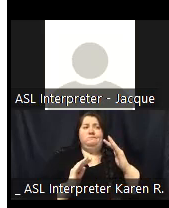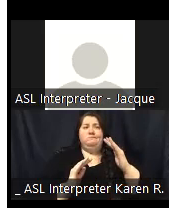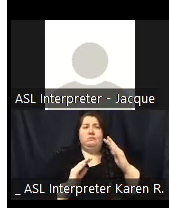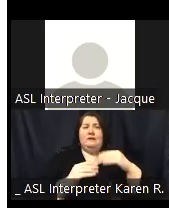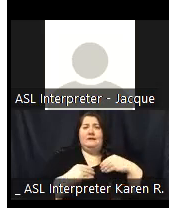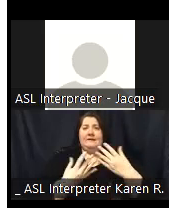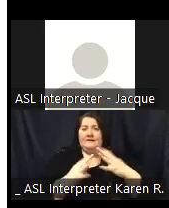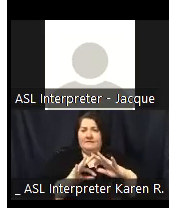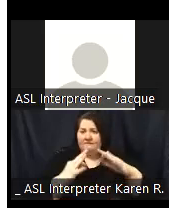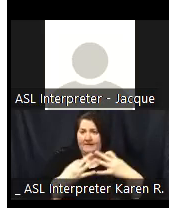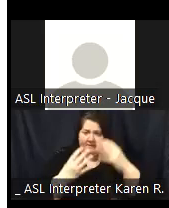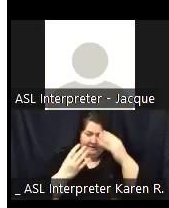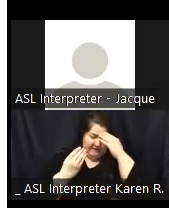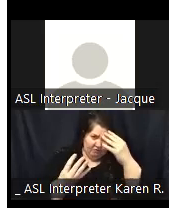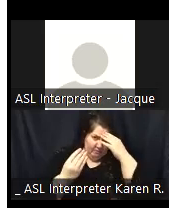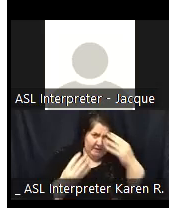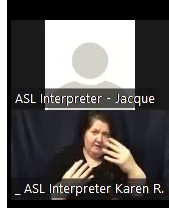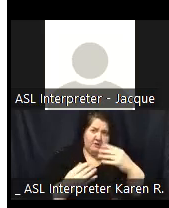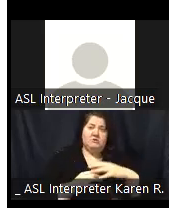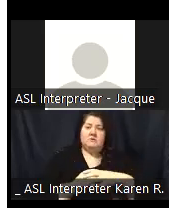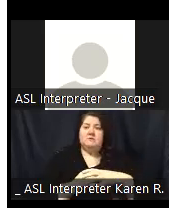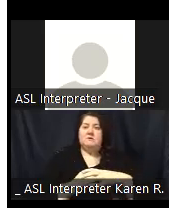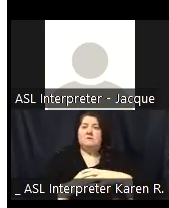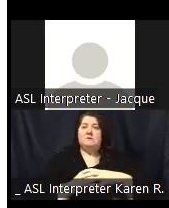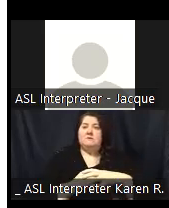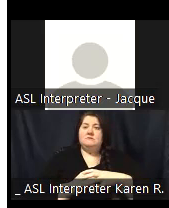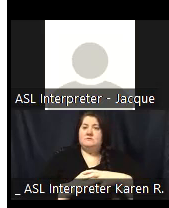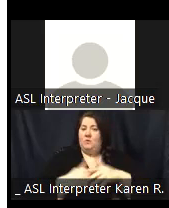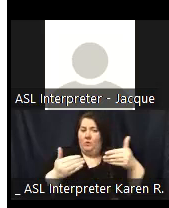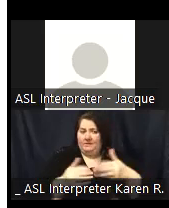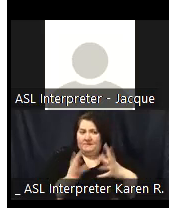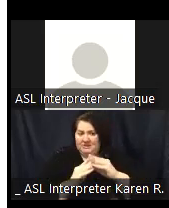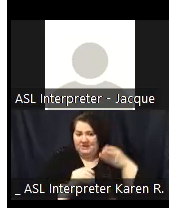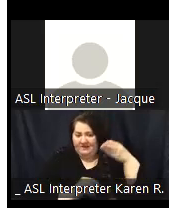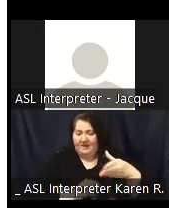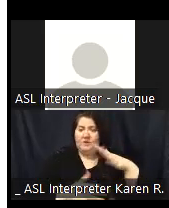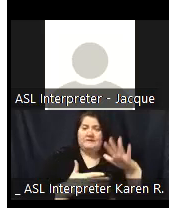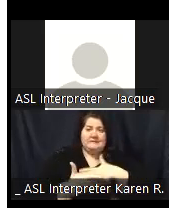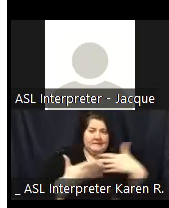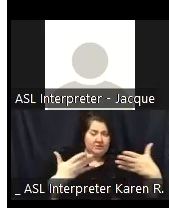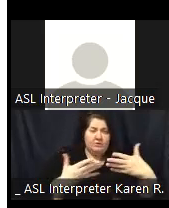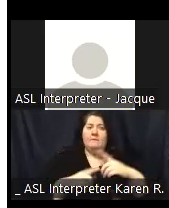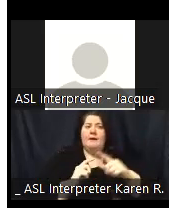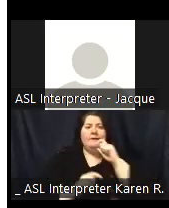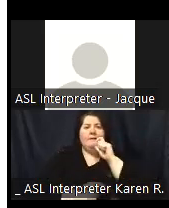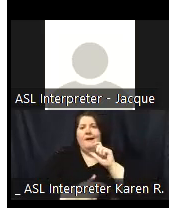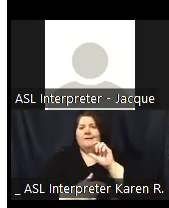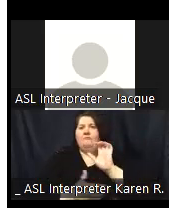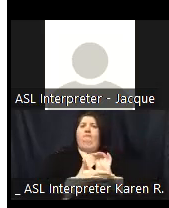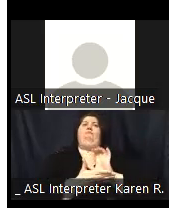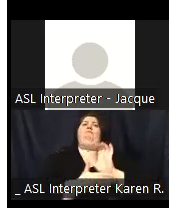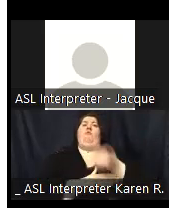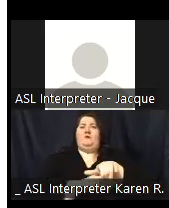the information that the welcome session is there and it's scheduled, but of course not push it on the family. If the